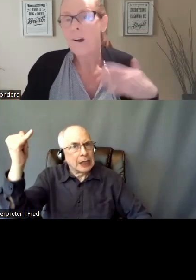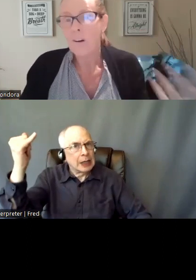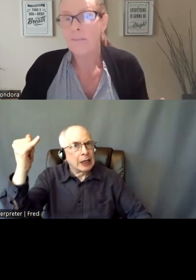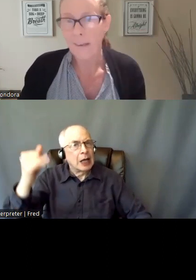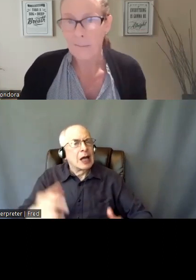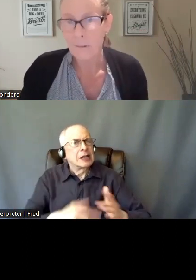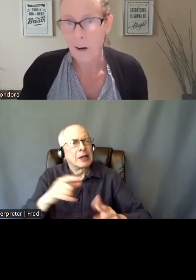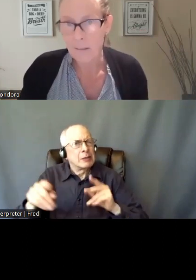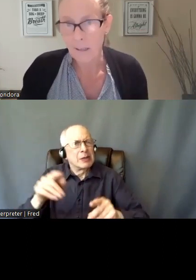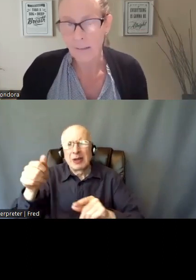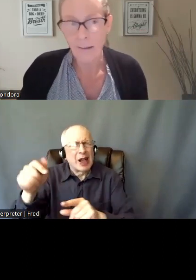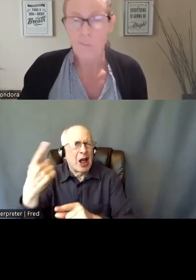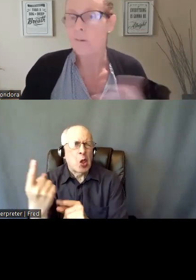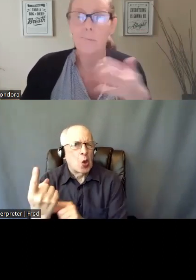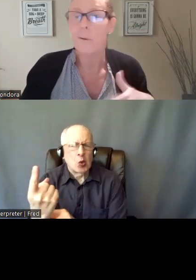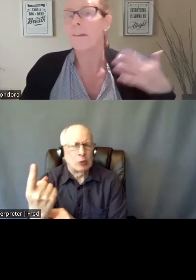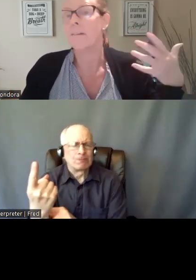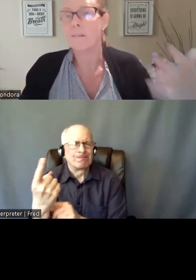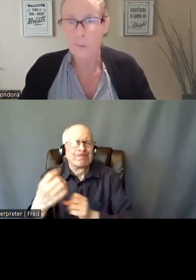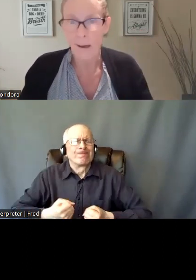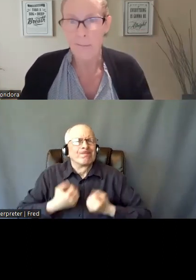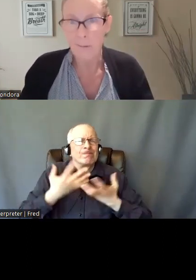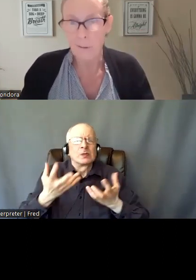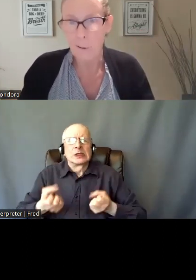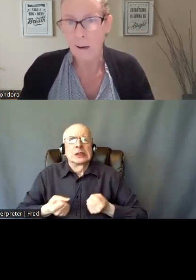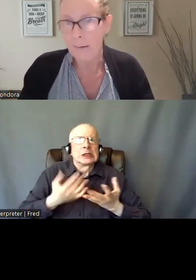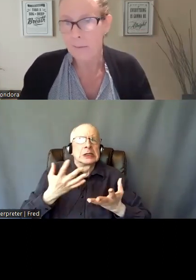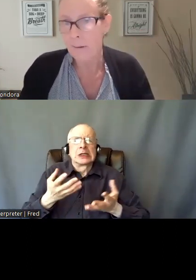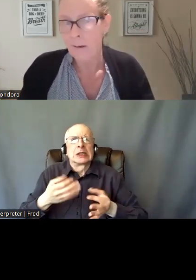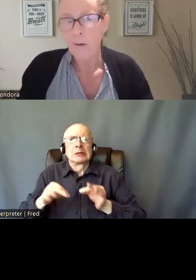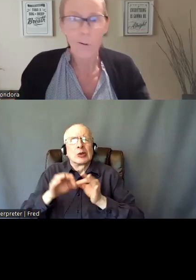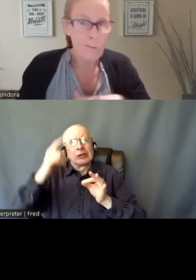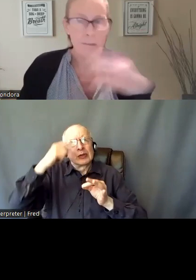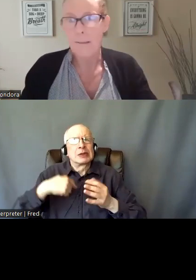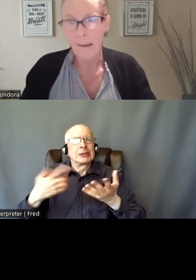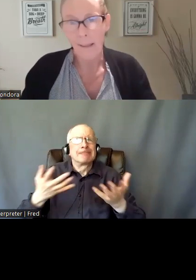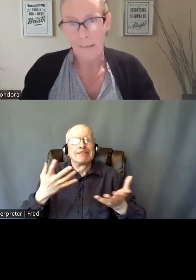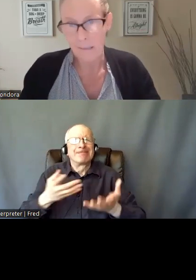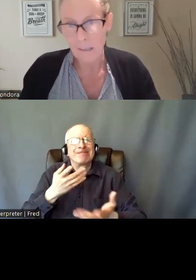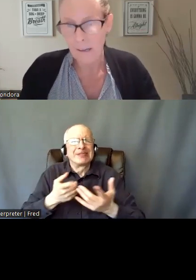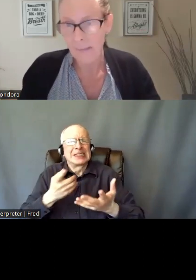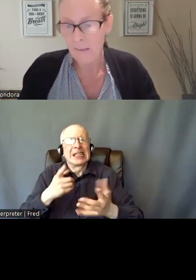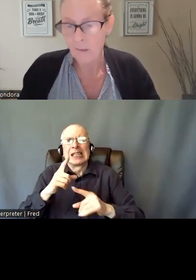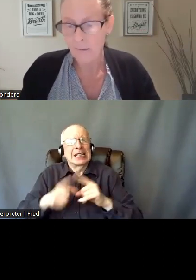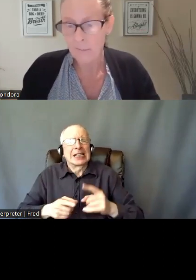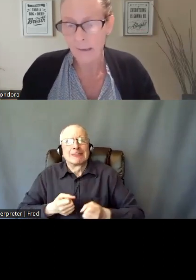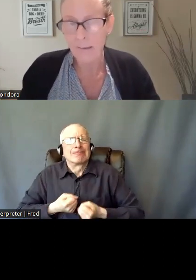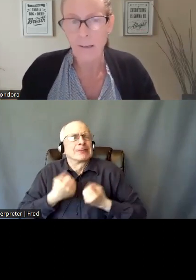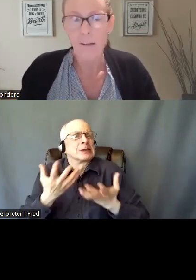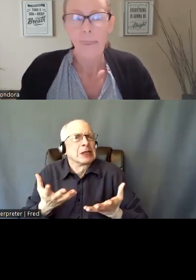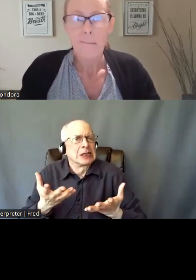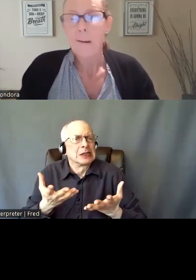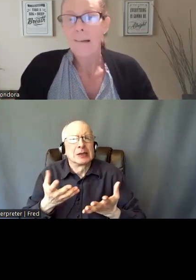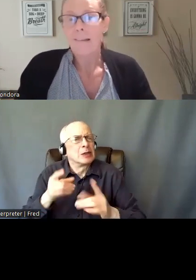it may be hard for them to articulate what's important to them or what kind of goals they might like to see on that service